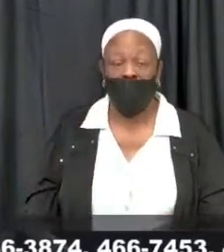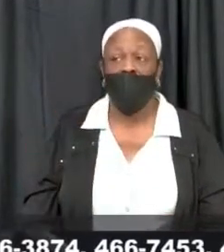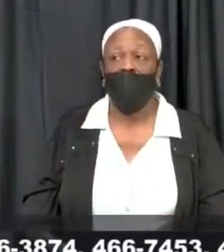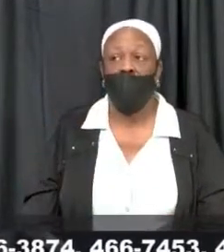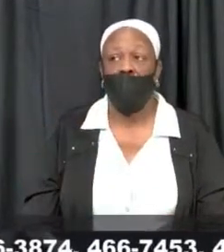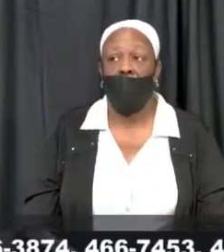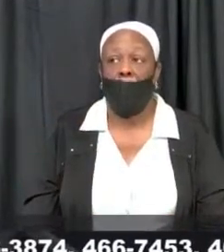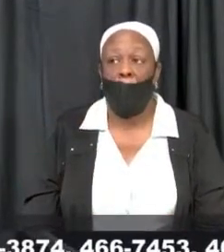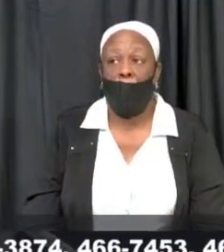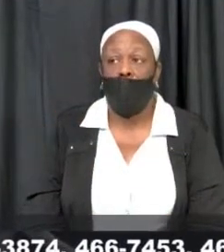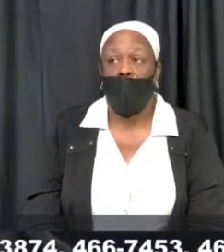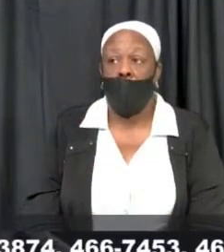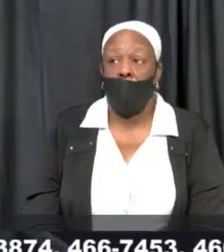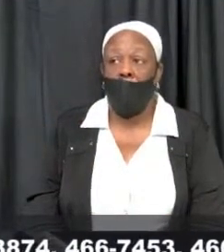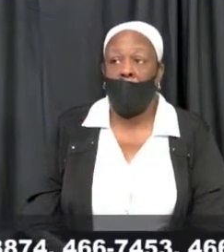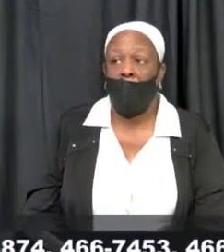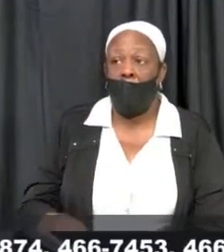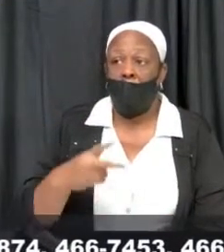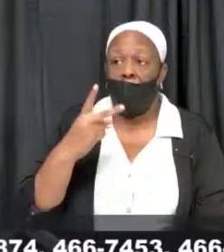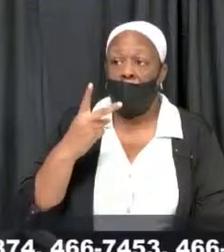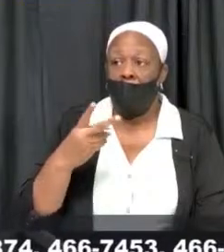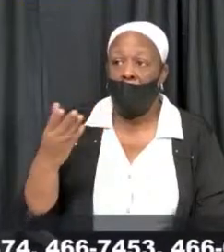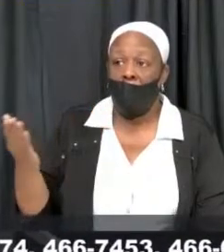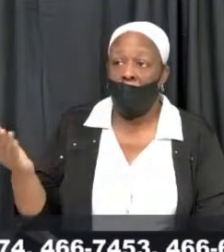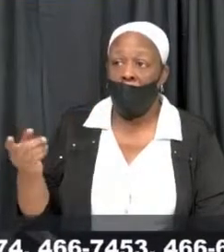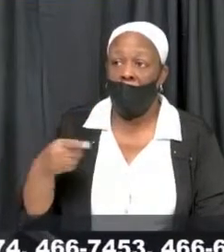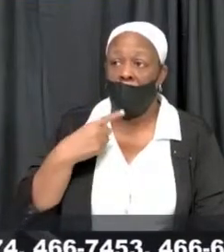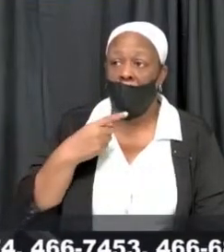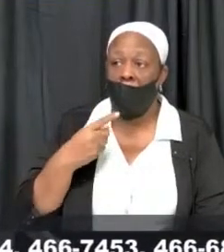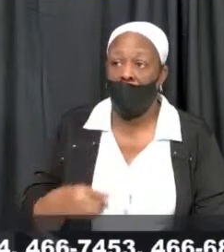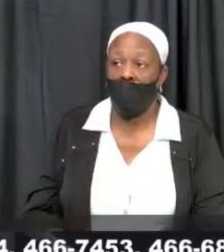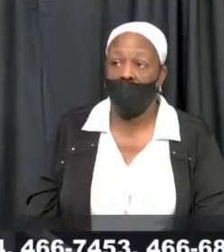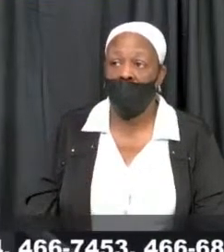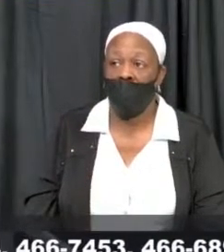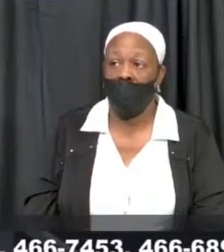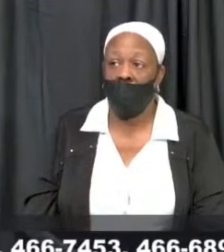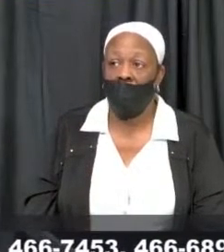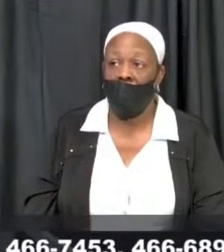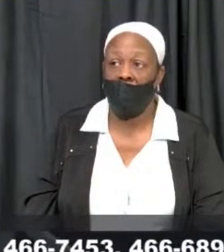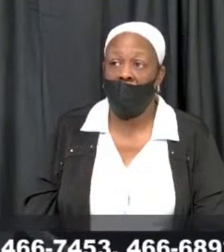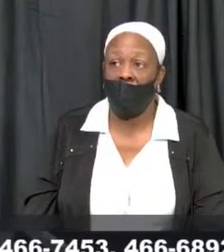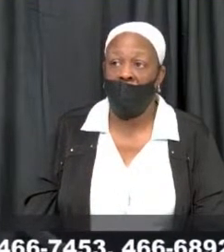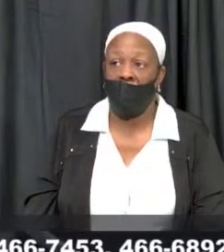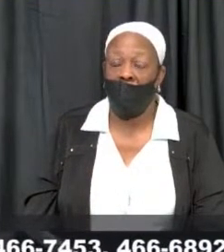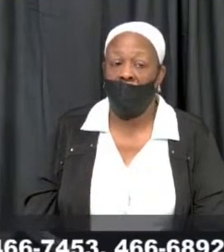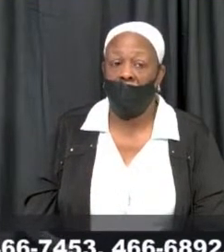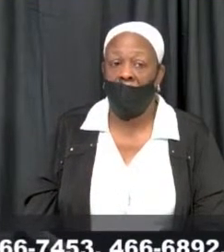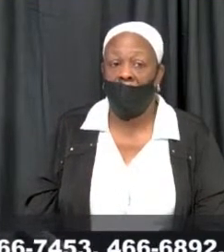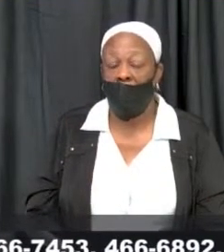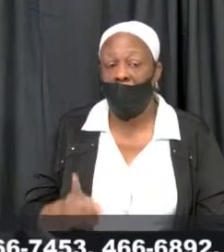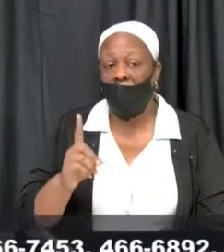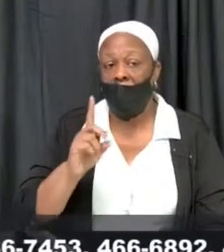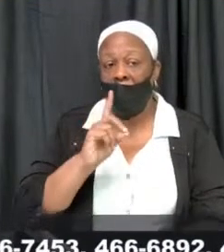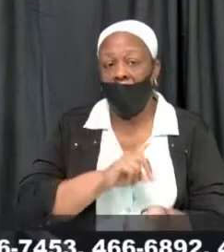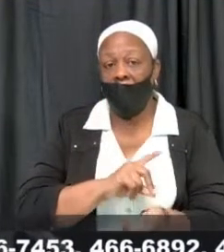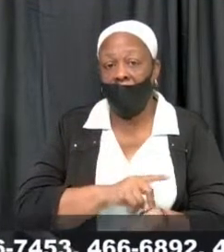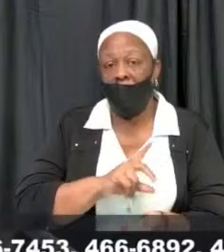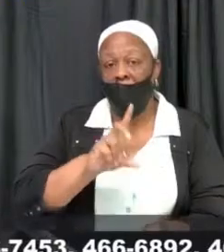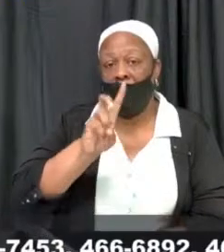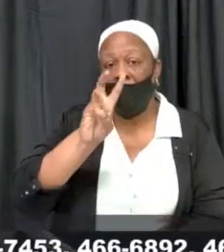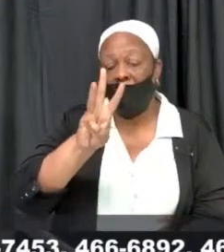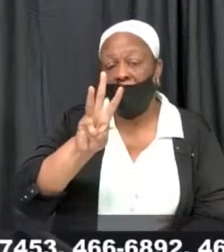General. I have two announcements to make. One has to do with Dr. Wilkinson, who